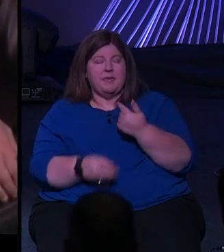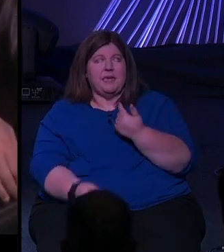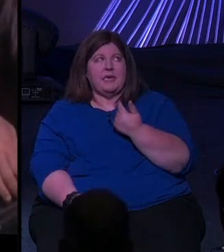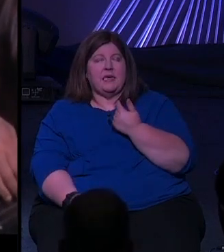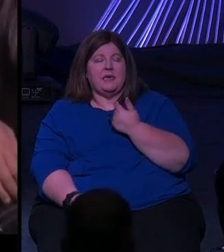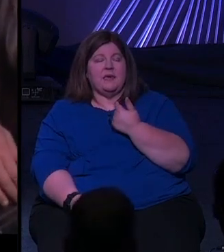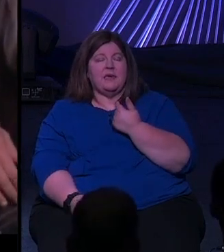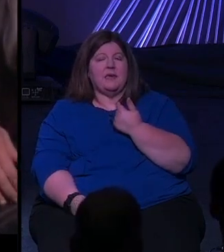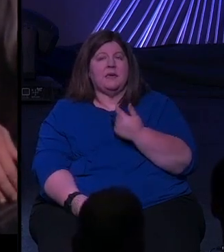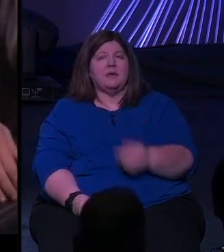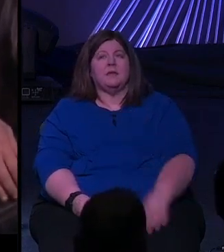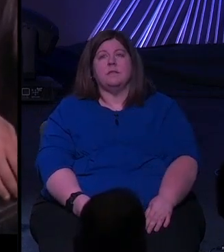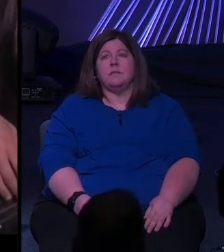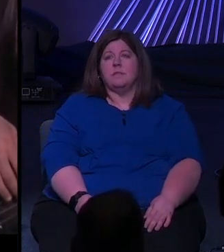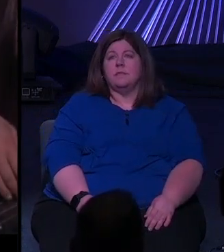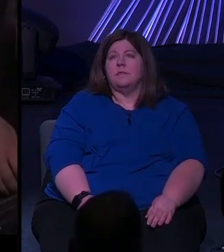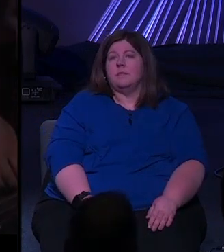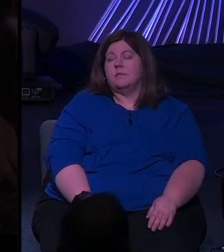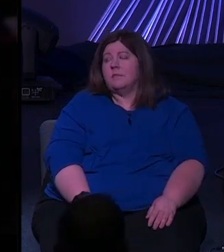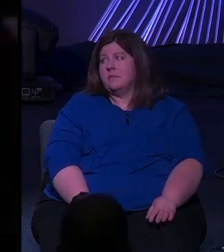in me.